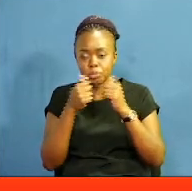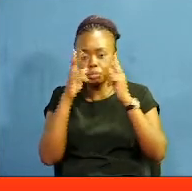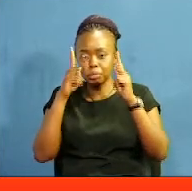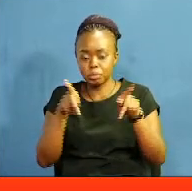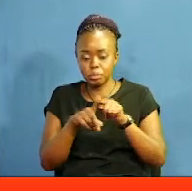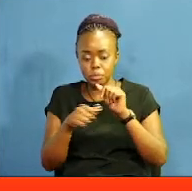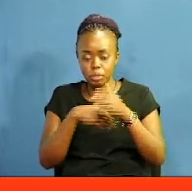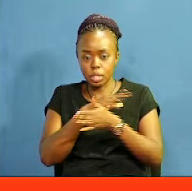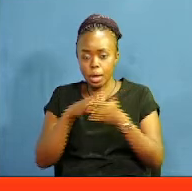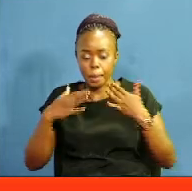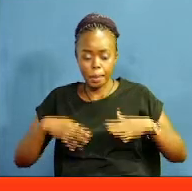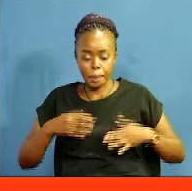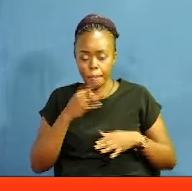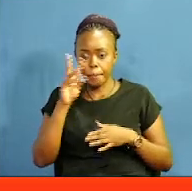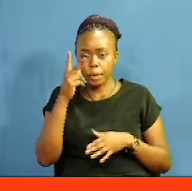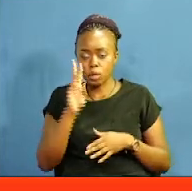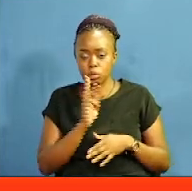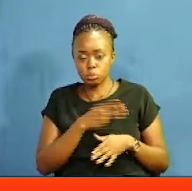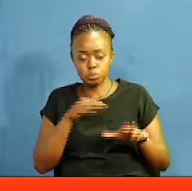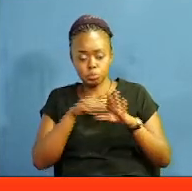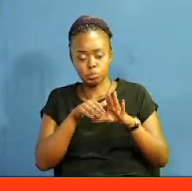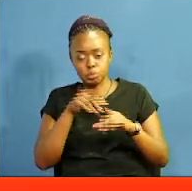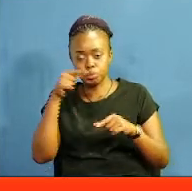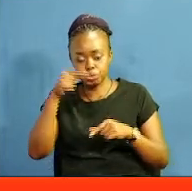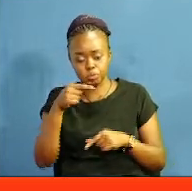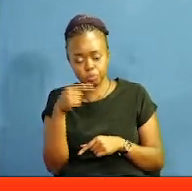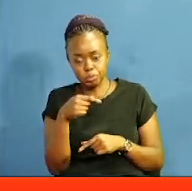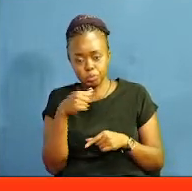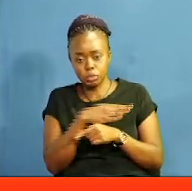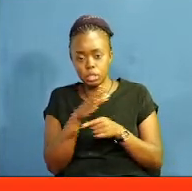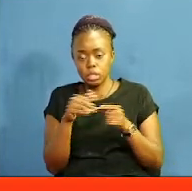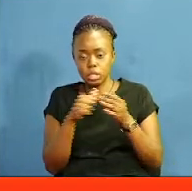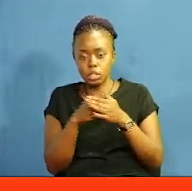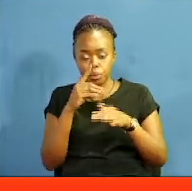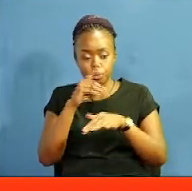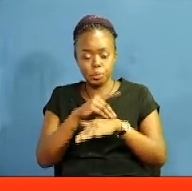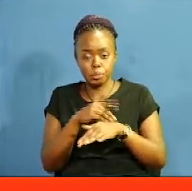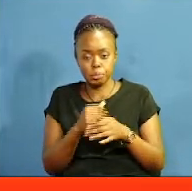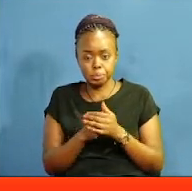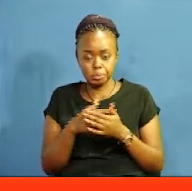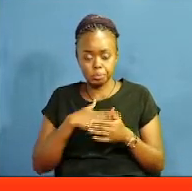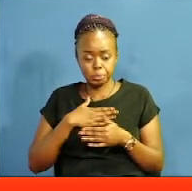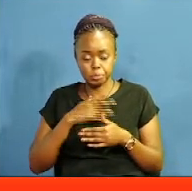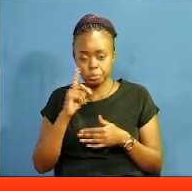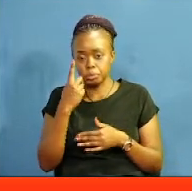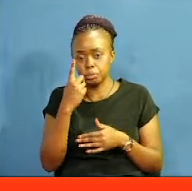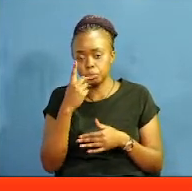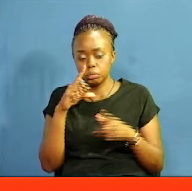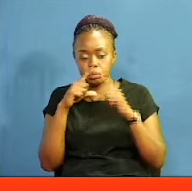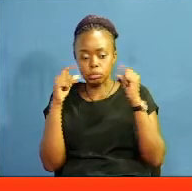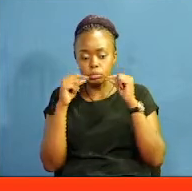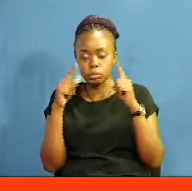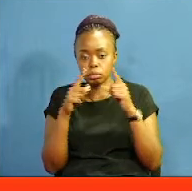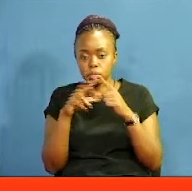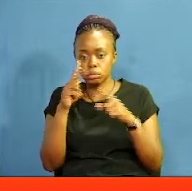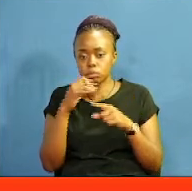and to the total populace of Kenya as we gearing towards this, you know, polls day? Okay, my first message